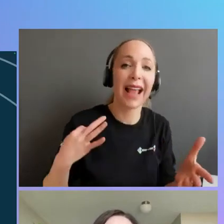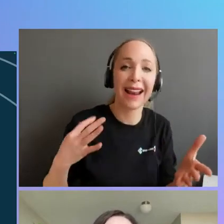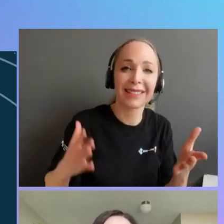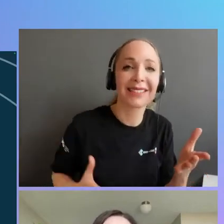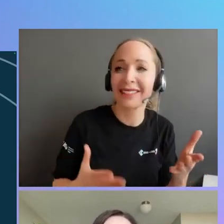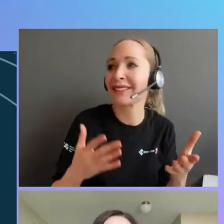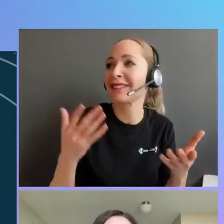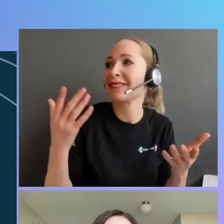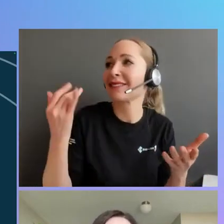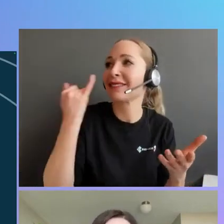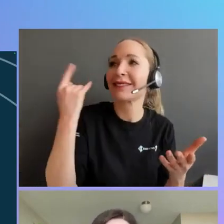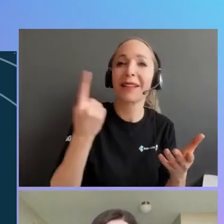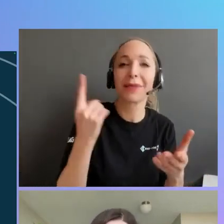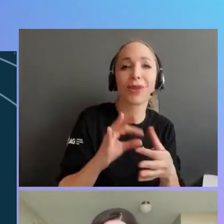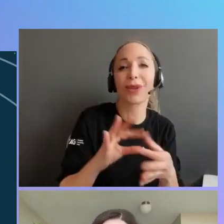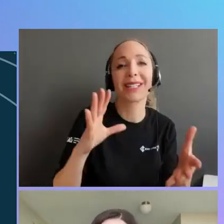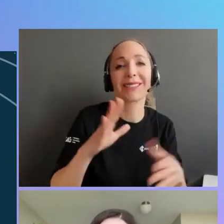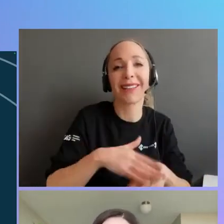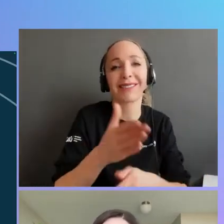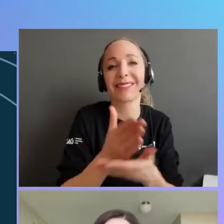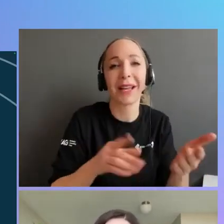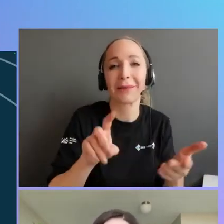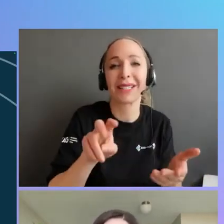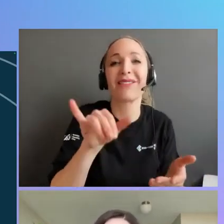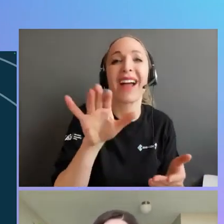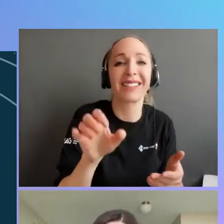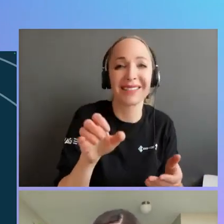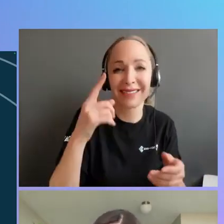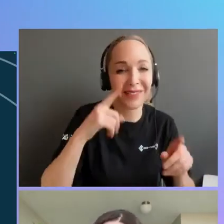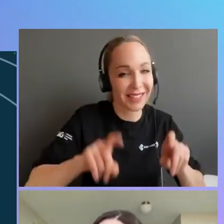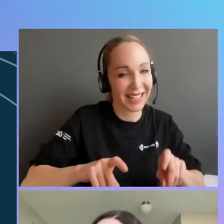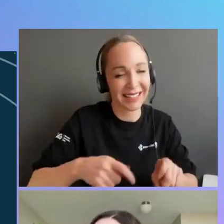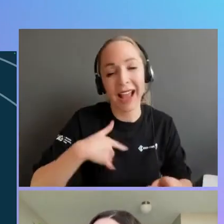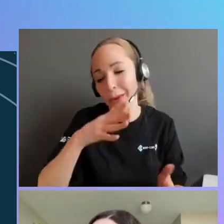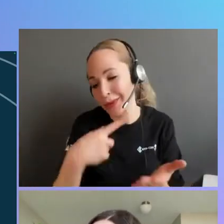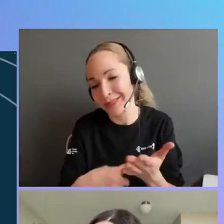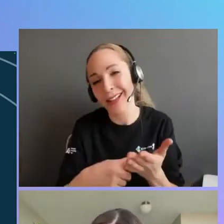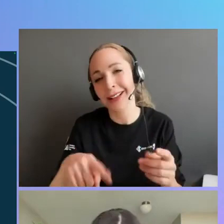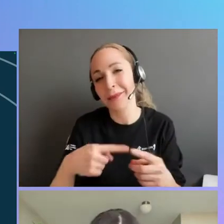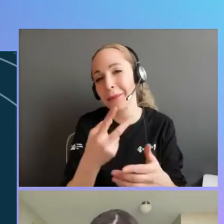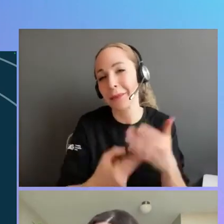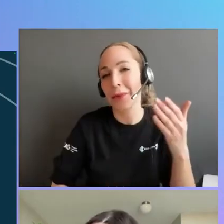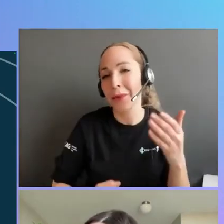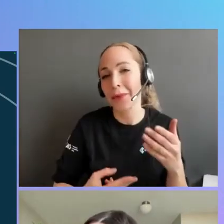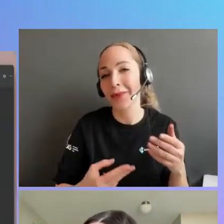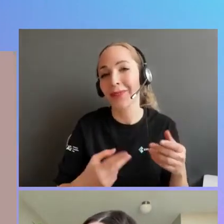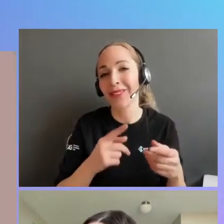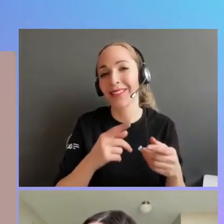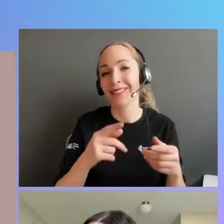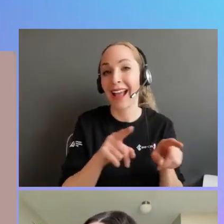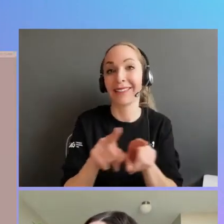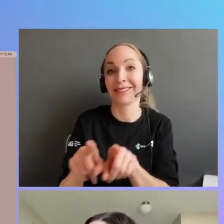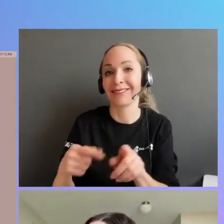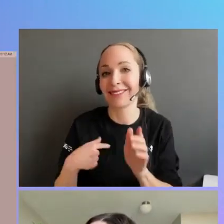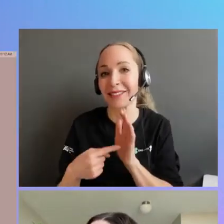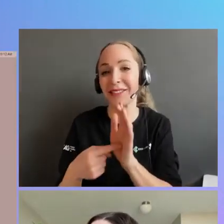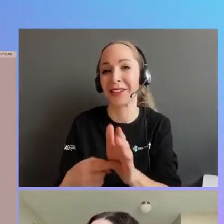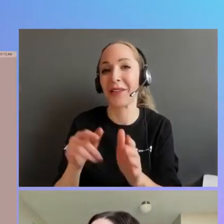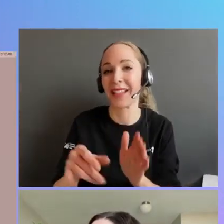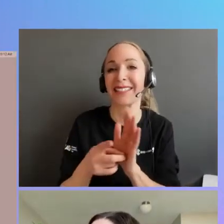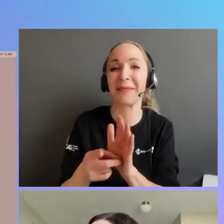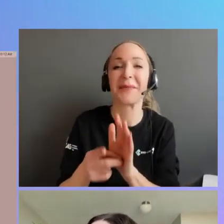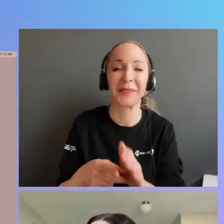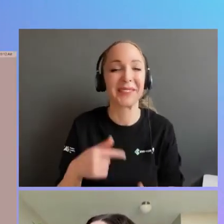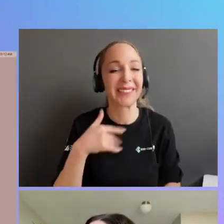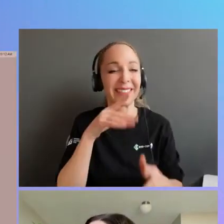some devices for testing. So I'll kind of talk through both of those as I show the demo here. So I'm going to